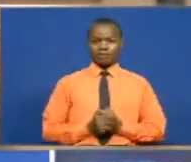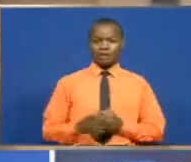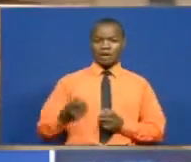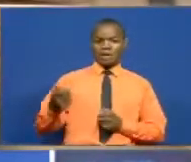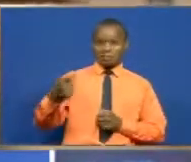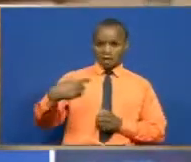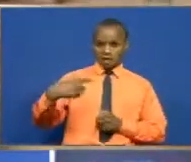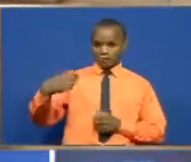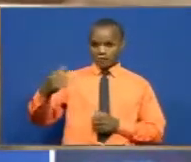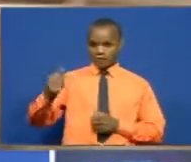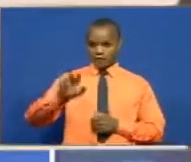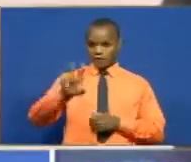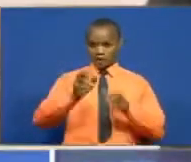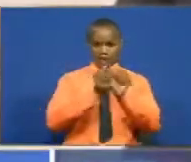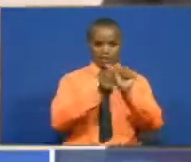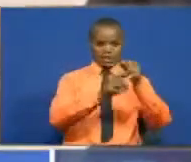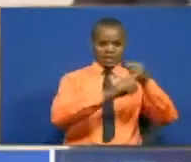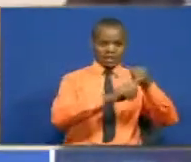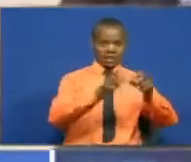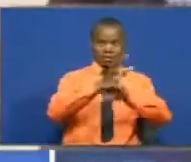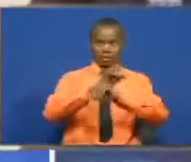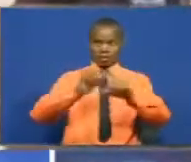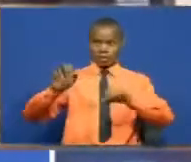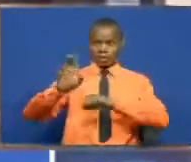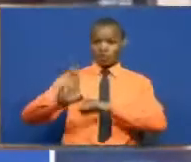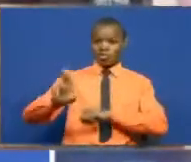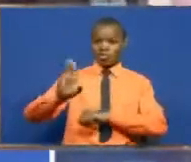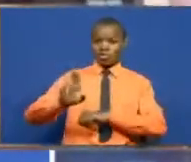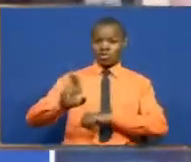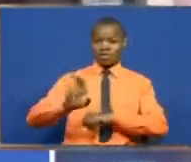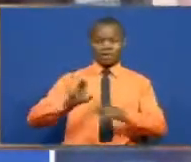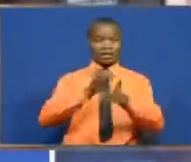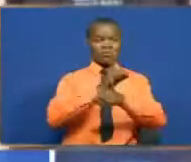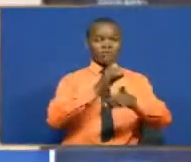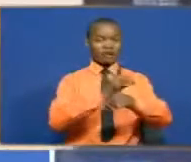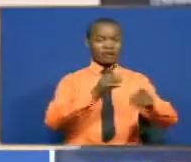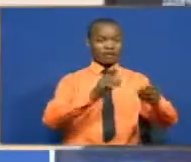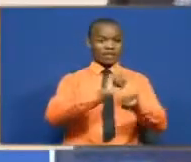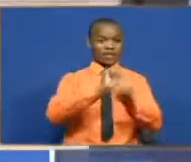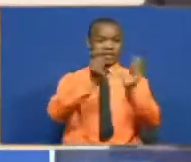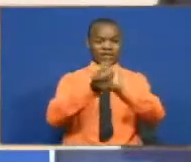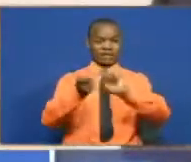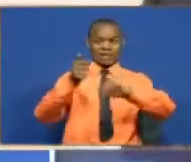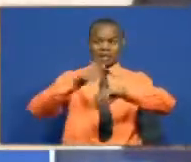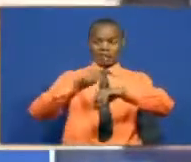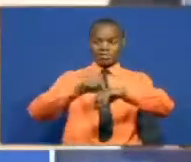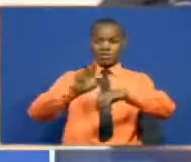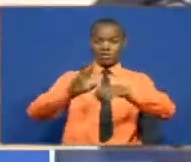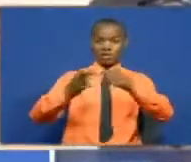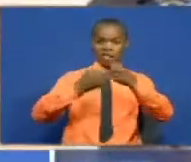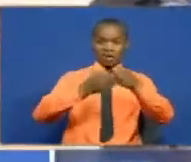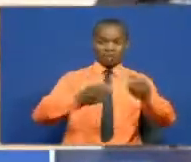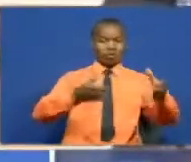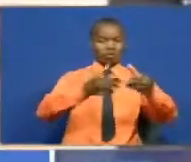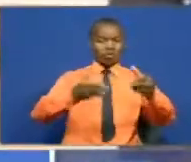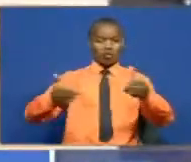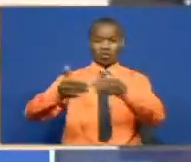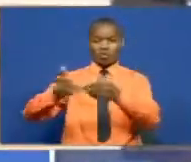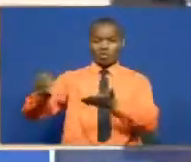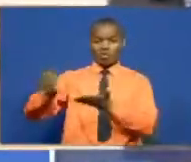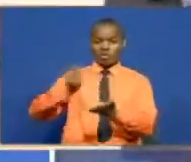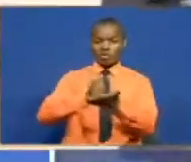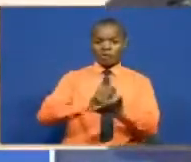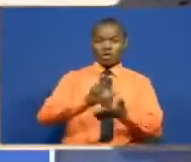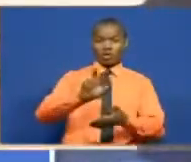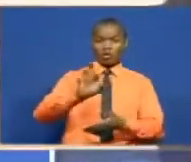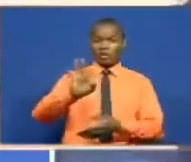24, 2016, the head of state effected various changes in the composition of 28 state corporations, appointing 23